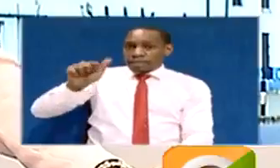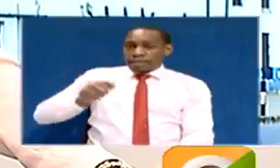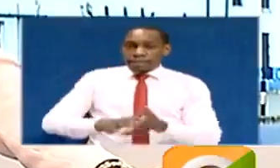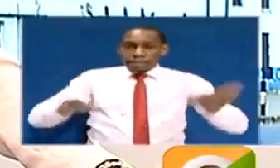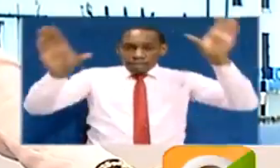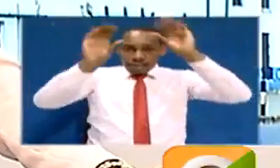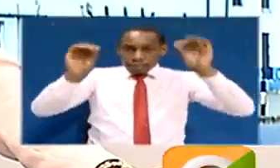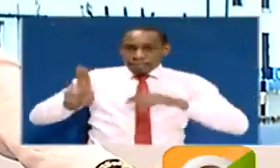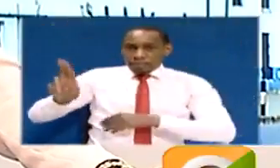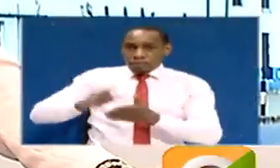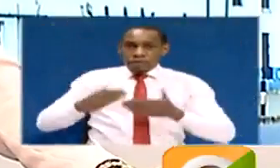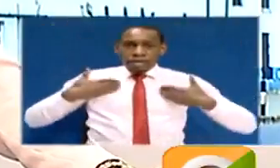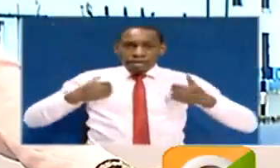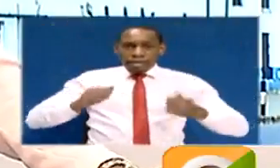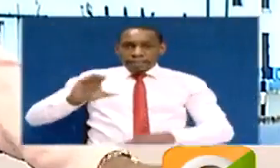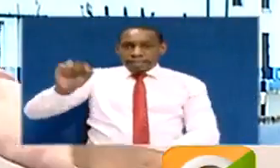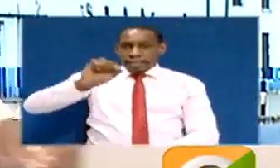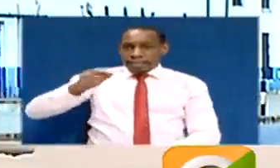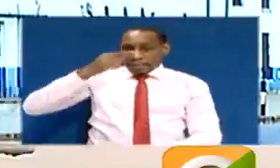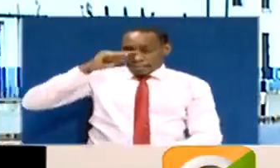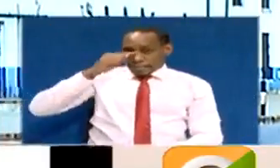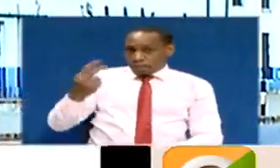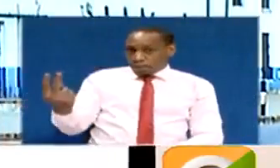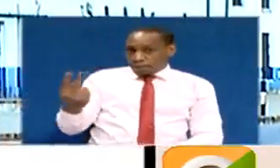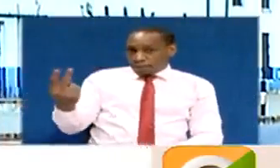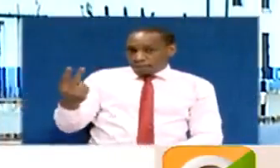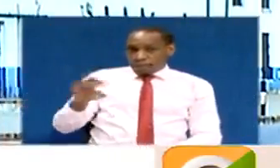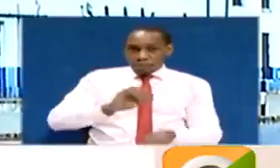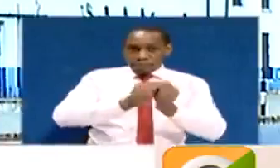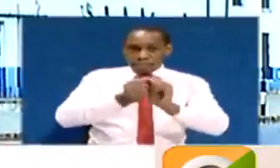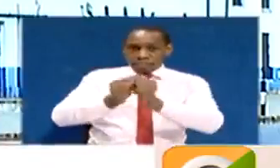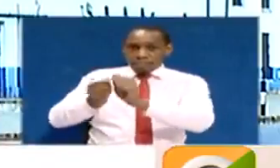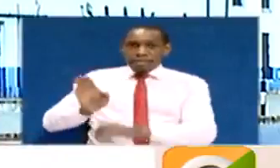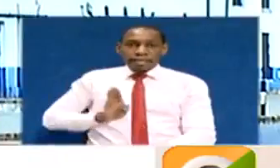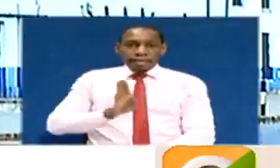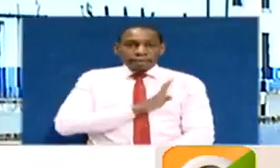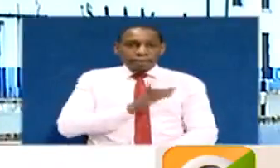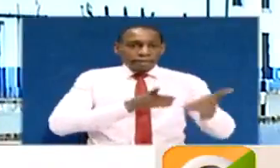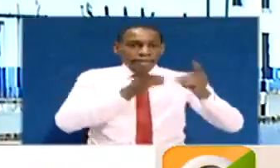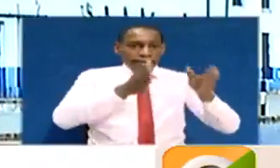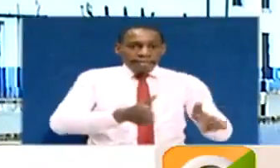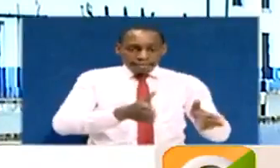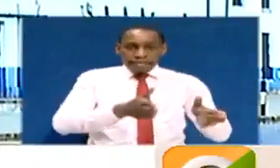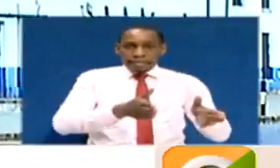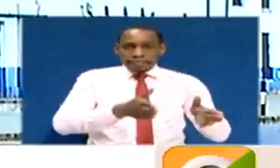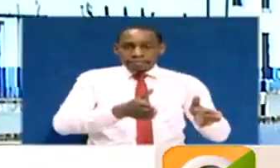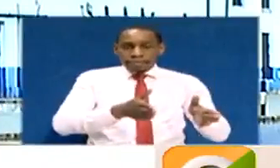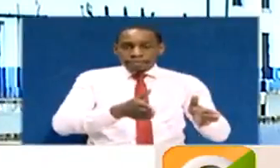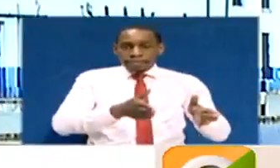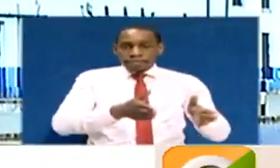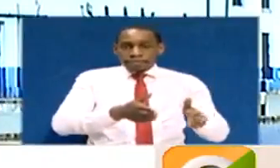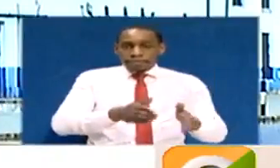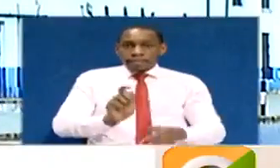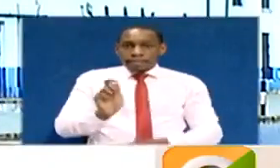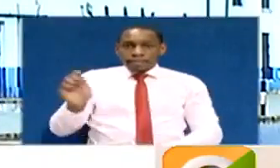President Uhuru Kenyatta and Health Cabinet Secretary Mutahi Kagwe have overhauled the board of directors of that agency, that's the